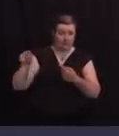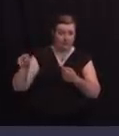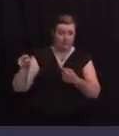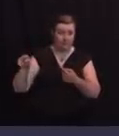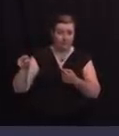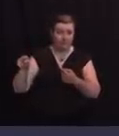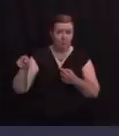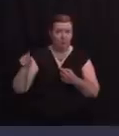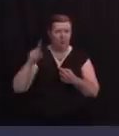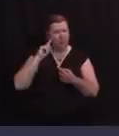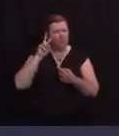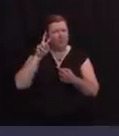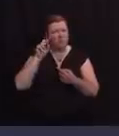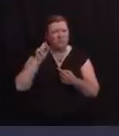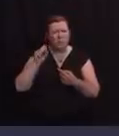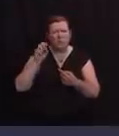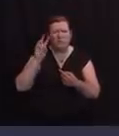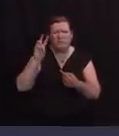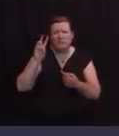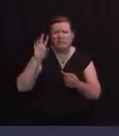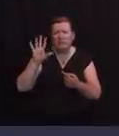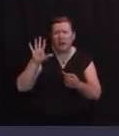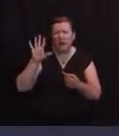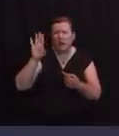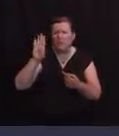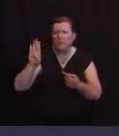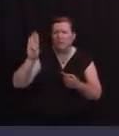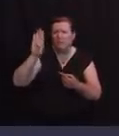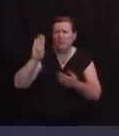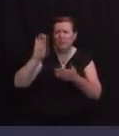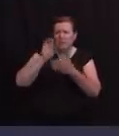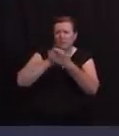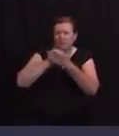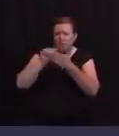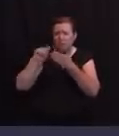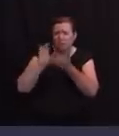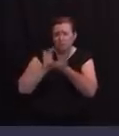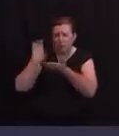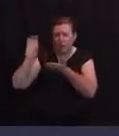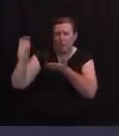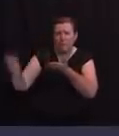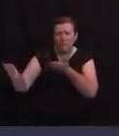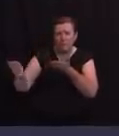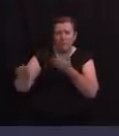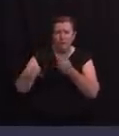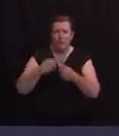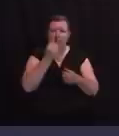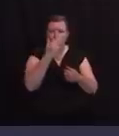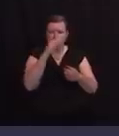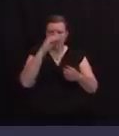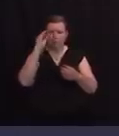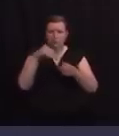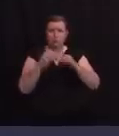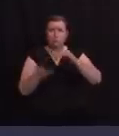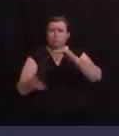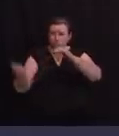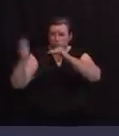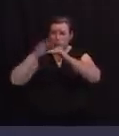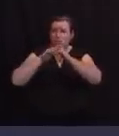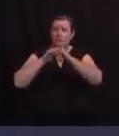$2.65 billion. I believe it's a 15-ish% increase over 2 years ago. It has the